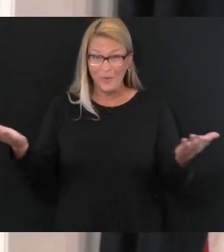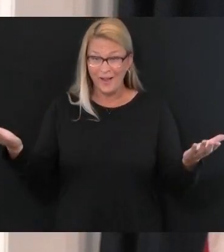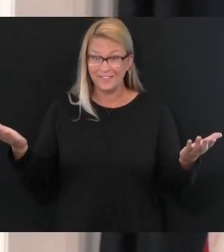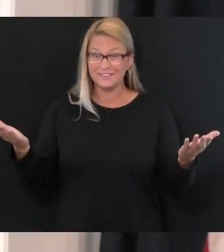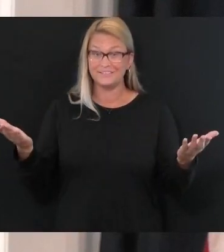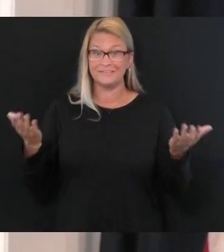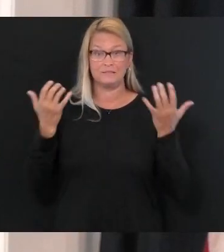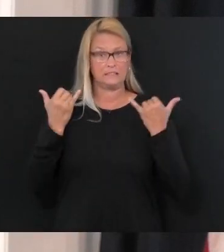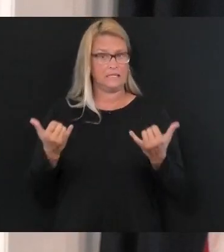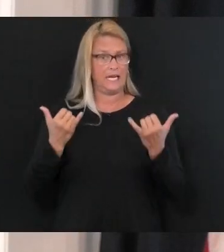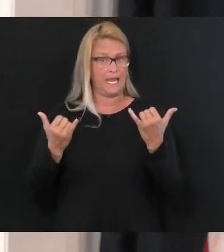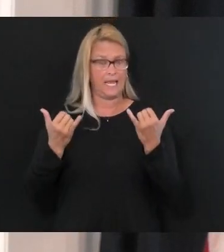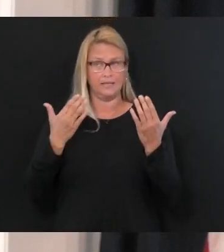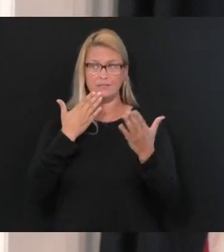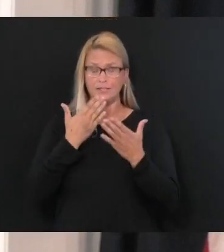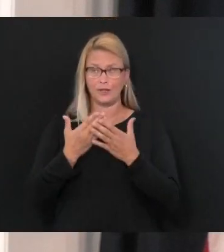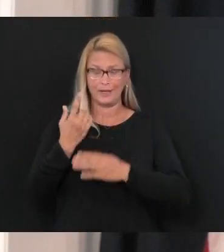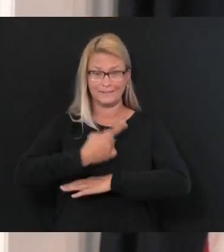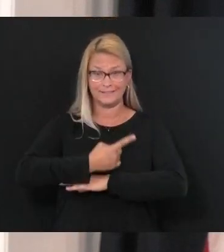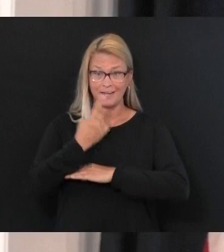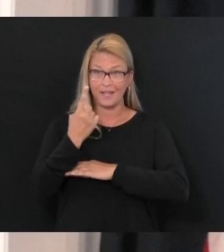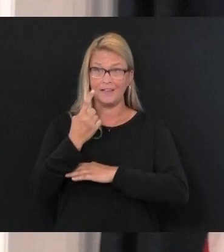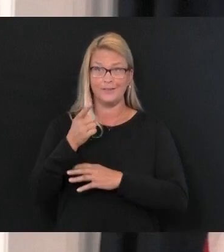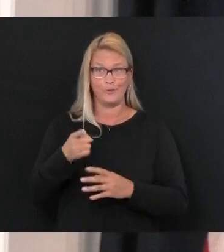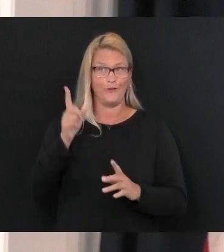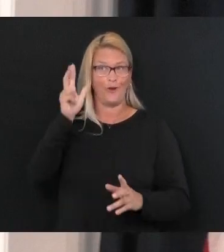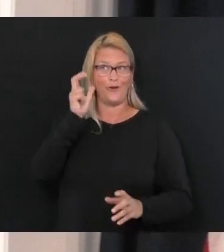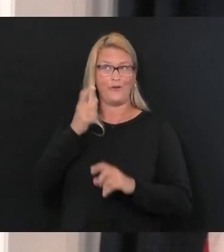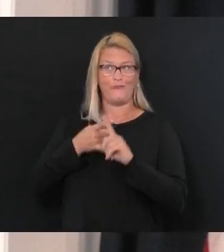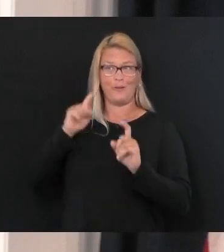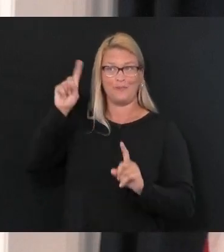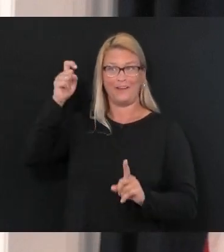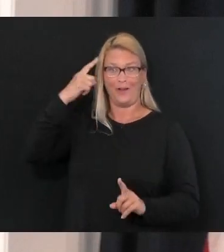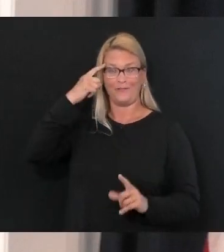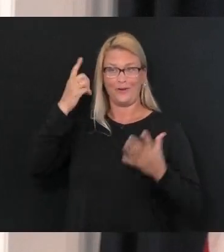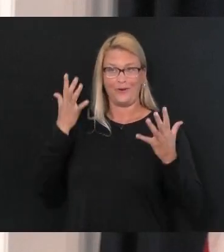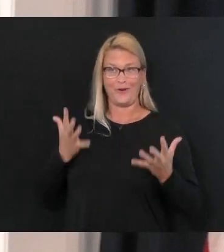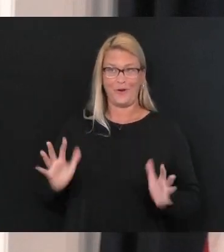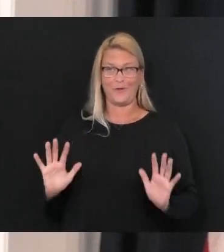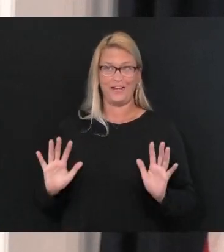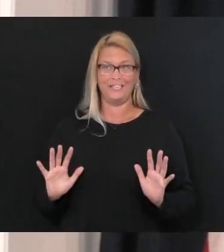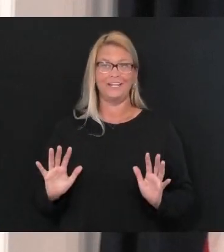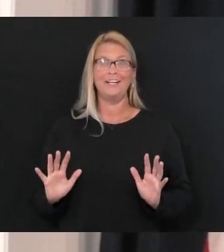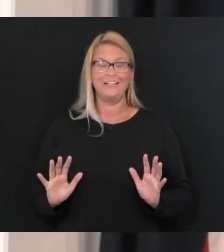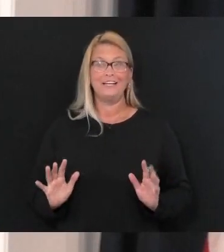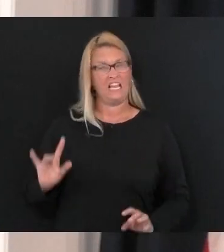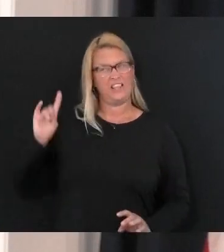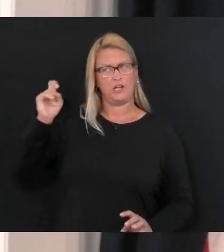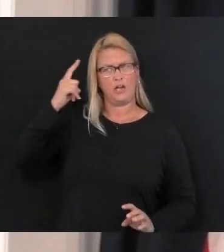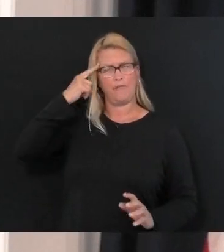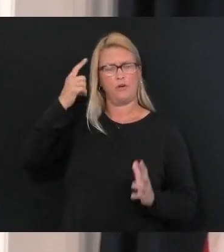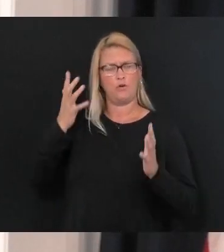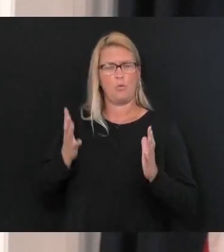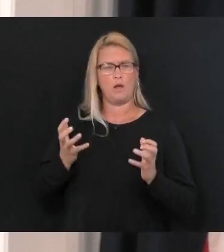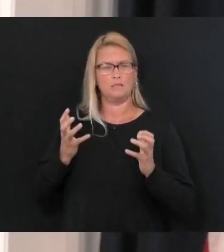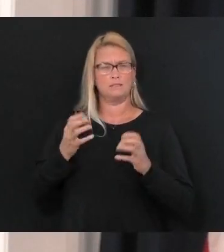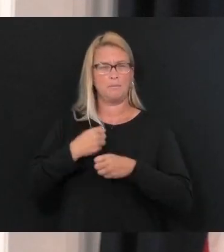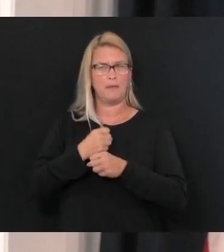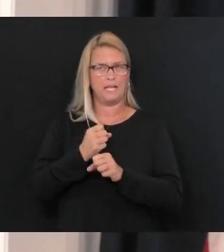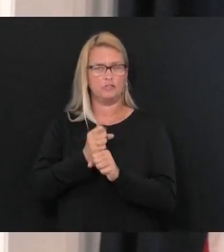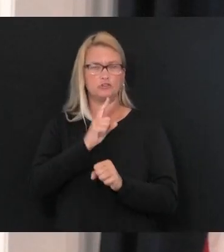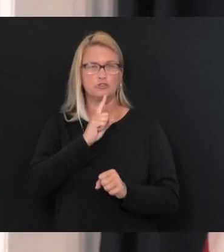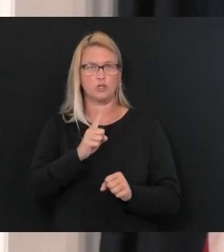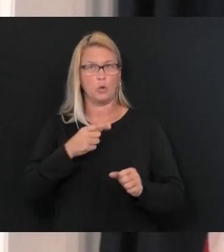recounted. We are very committed, and the governor is, to make sure that we are allowing